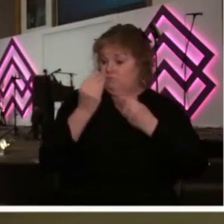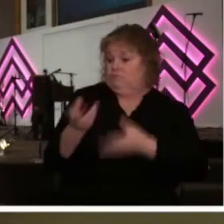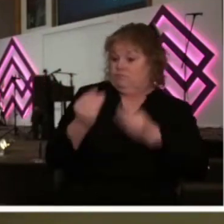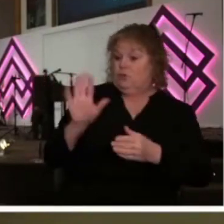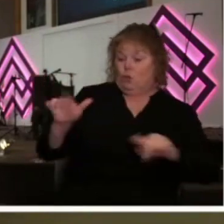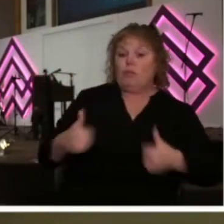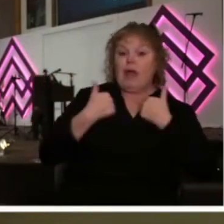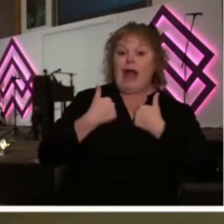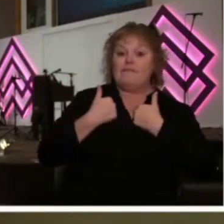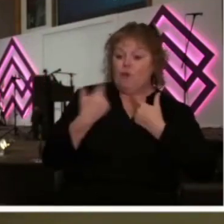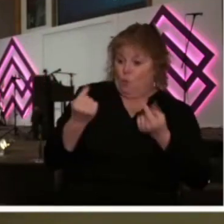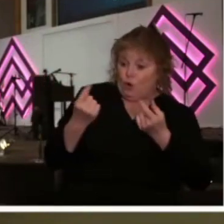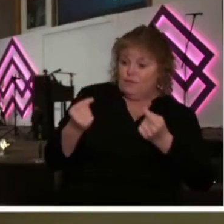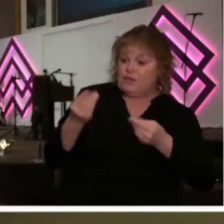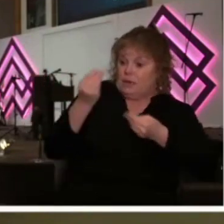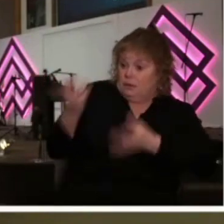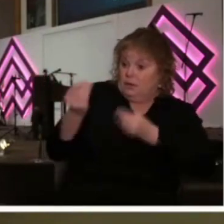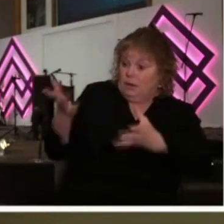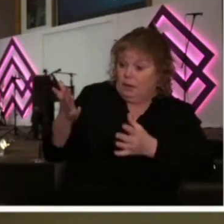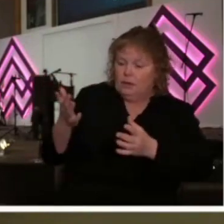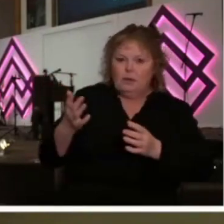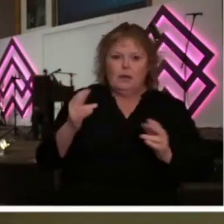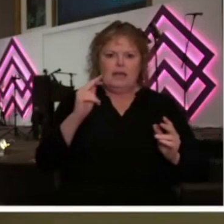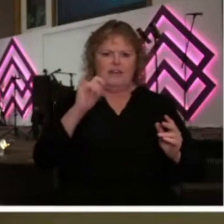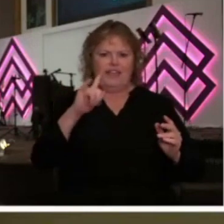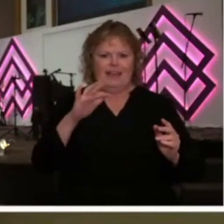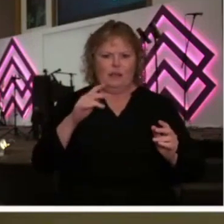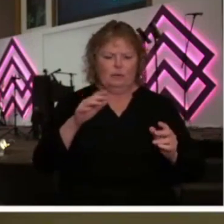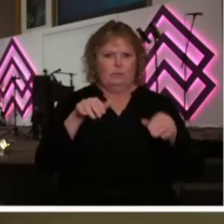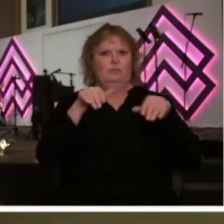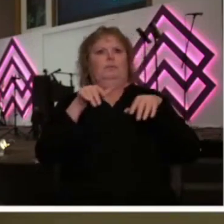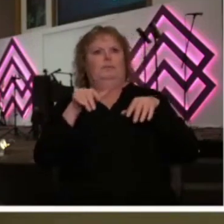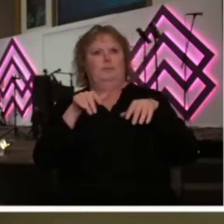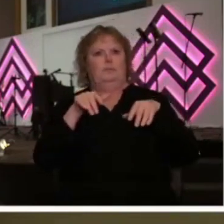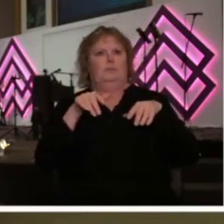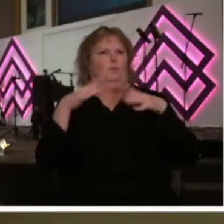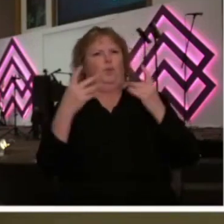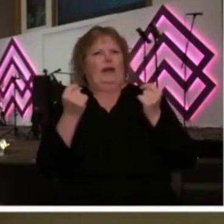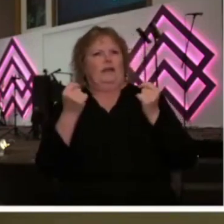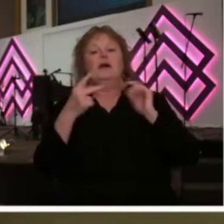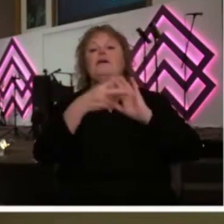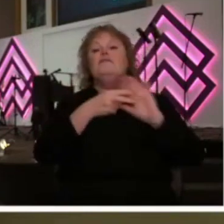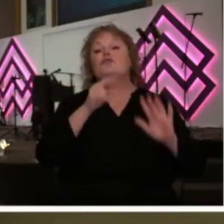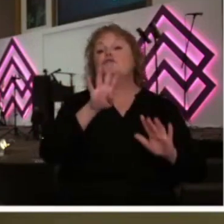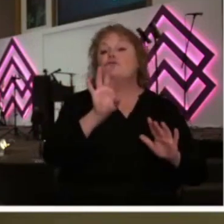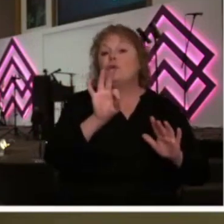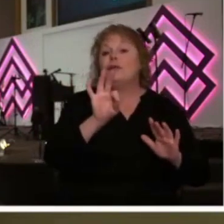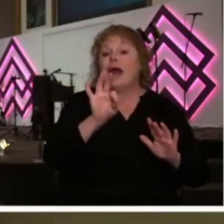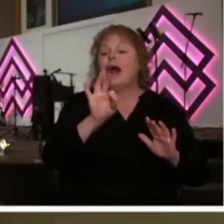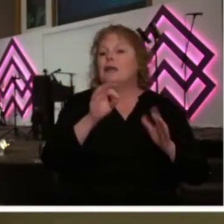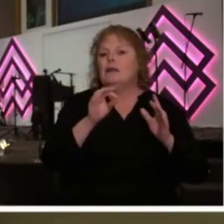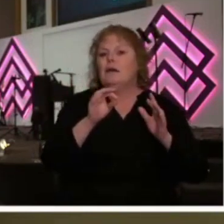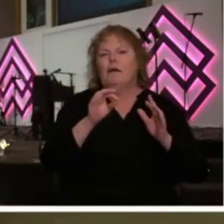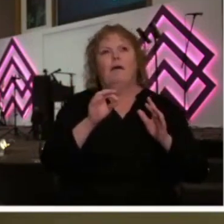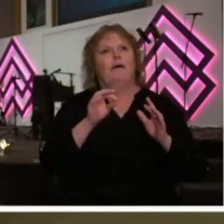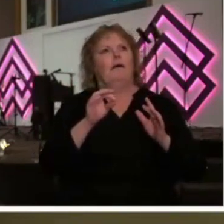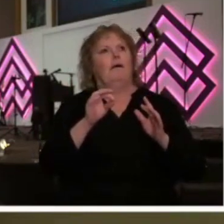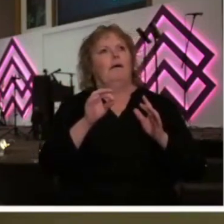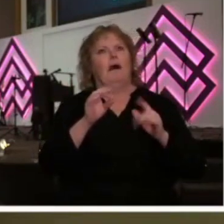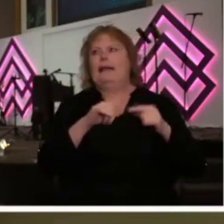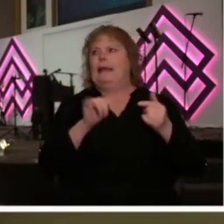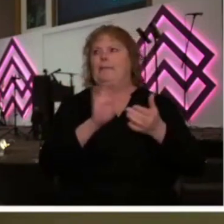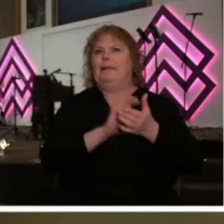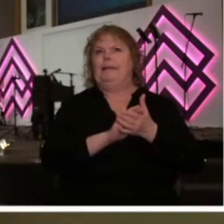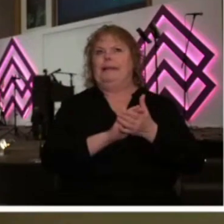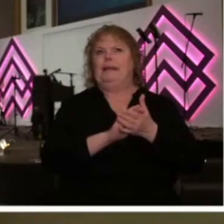things that he had done. And Nathanael steps back, and in verse 49 of John 1, it says, "Wow, you know, I can't